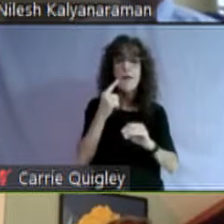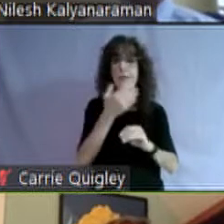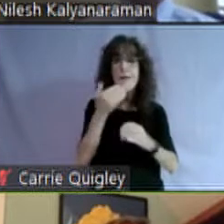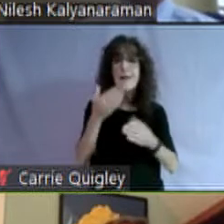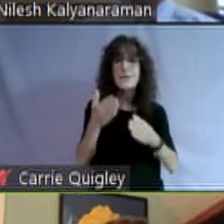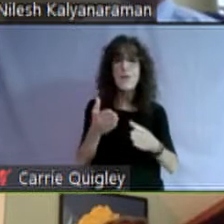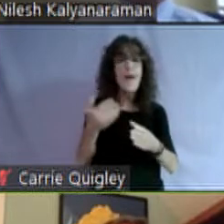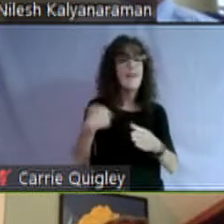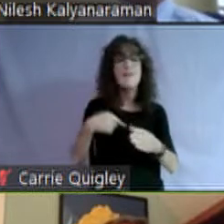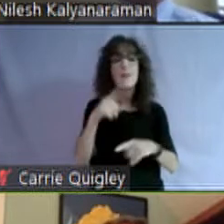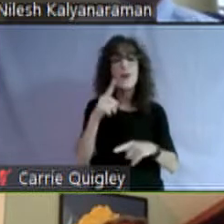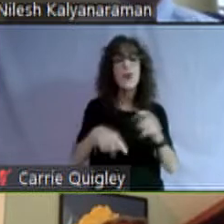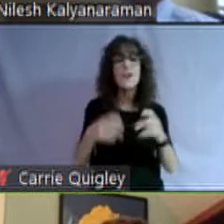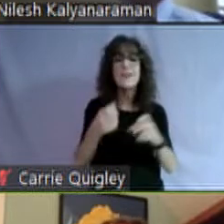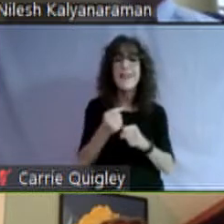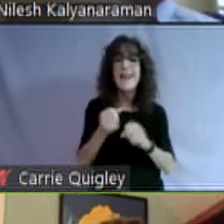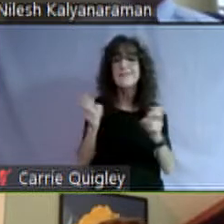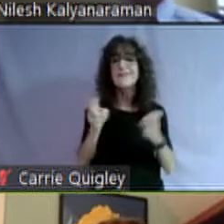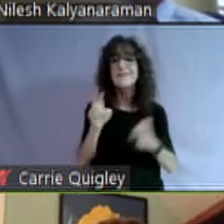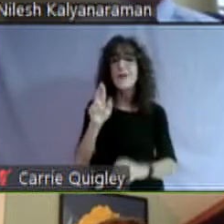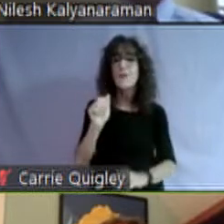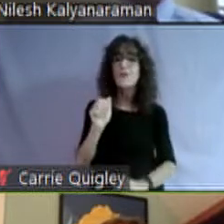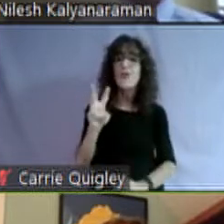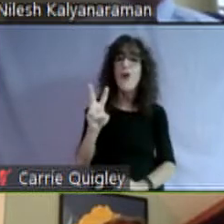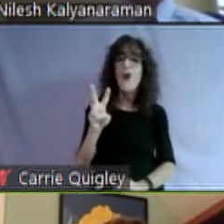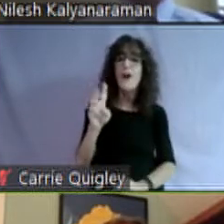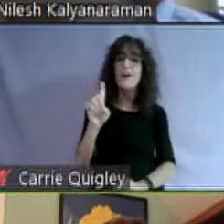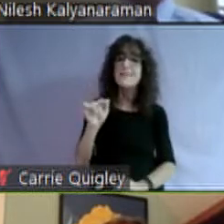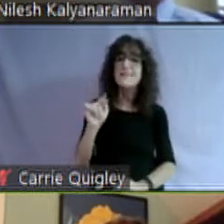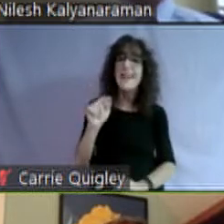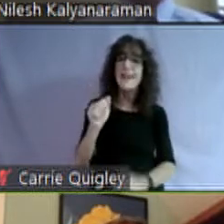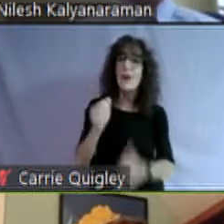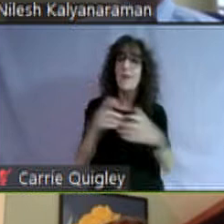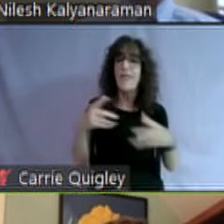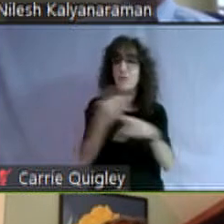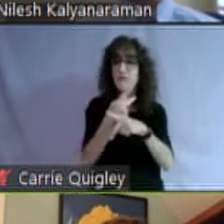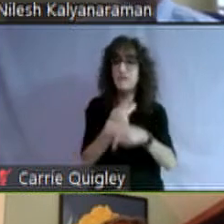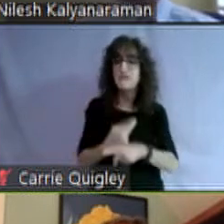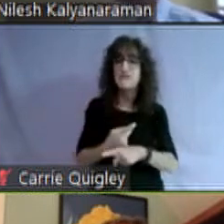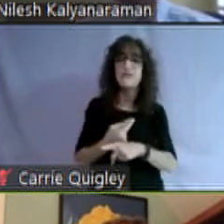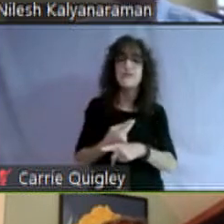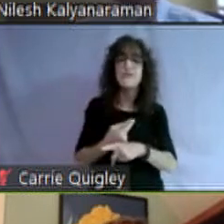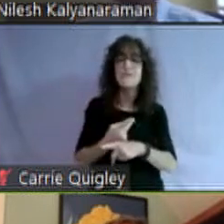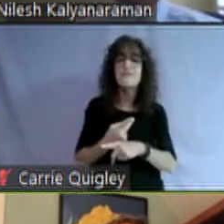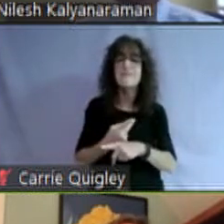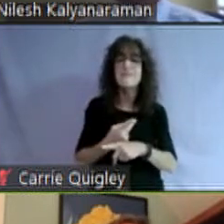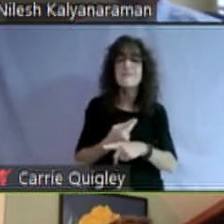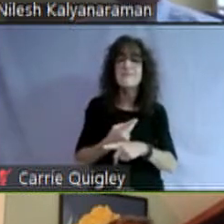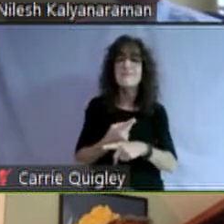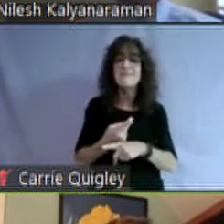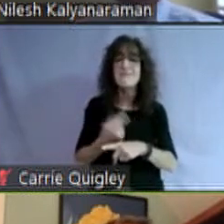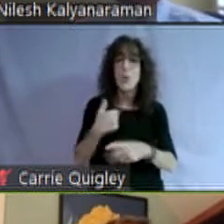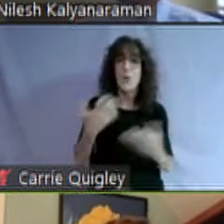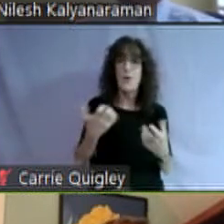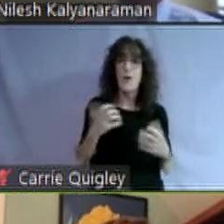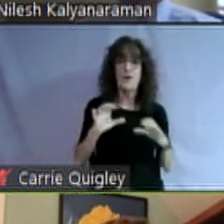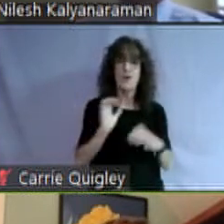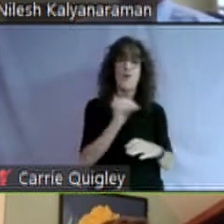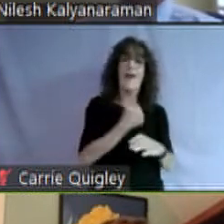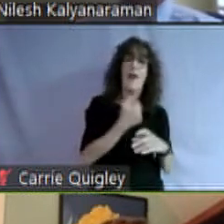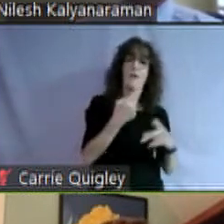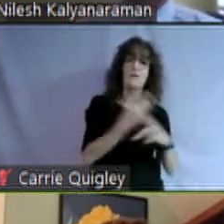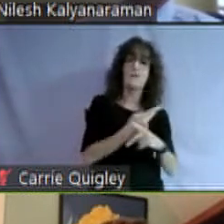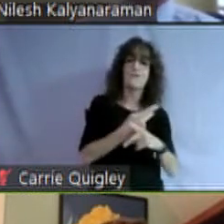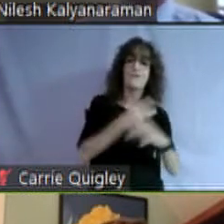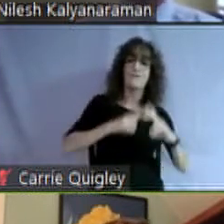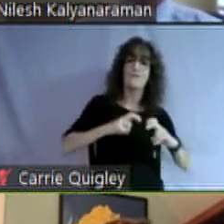able to get the raw data until recently and get that in a form where we could do some of our own analysis.